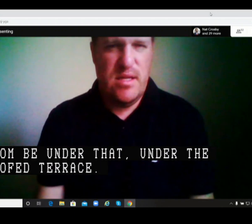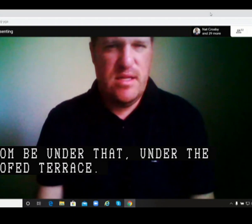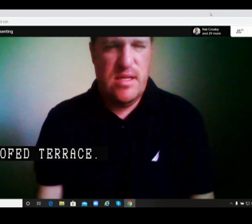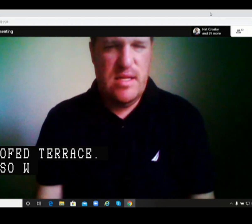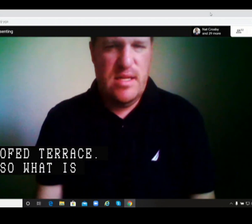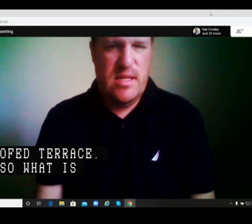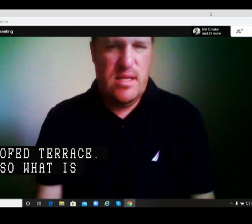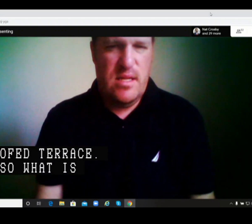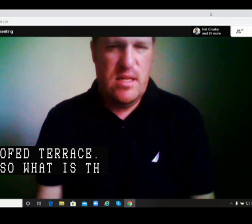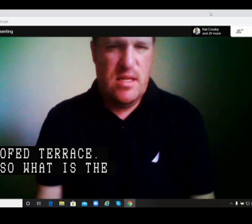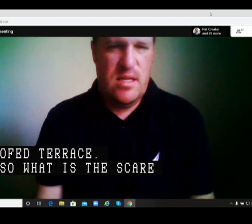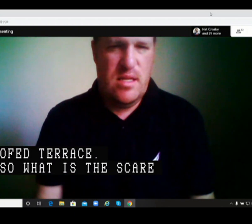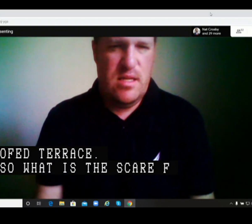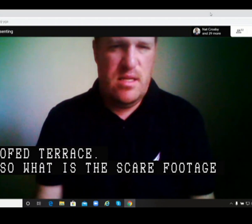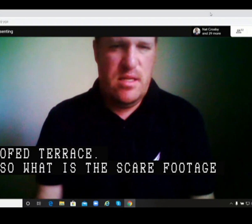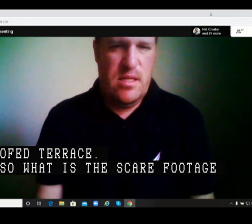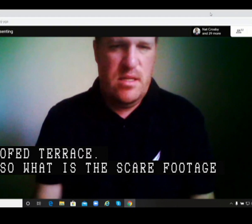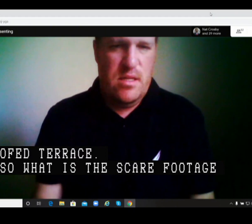that space?